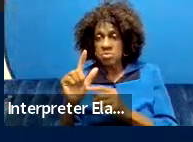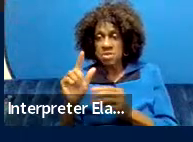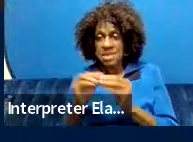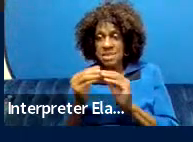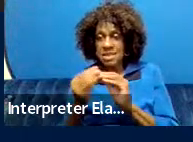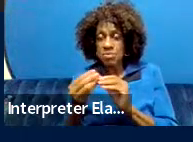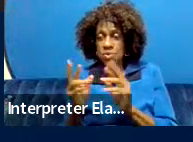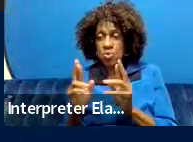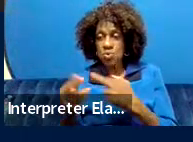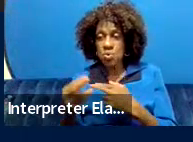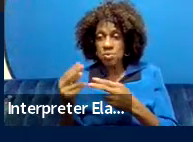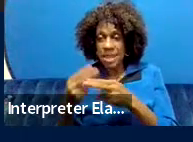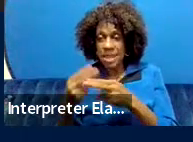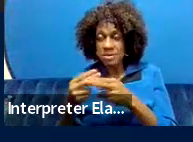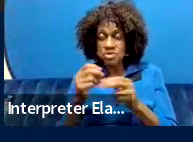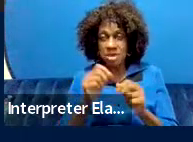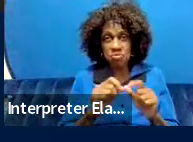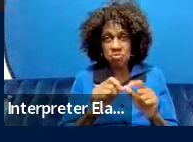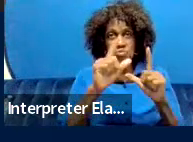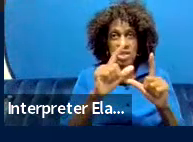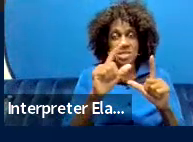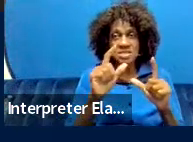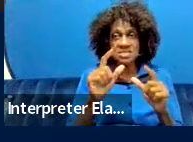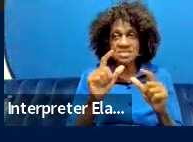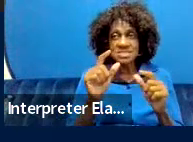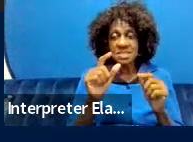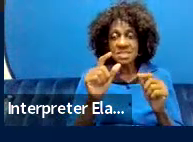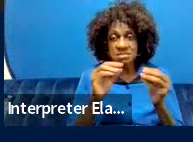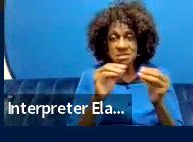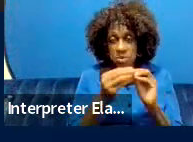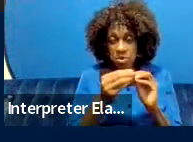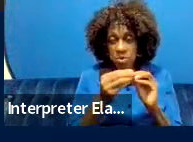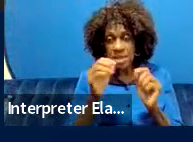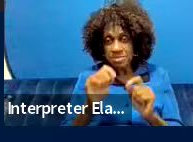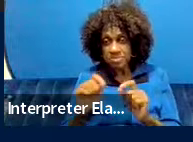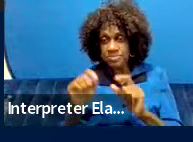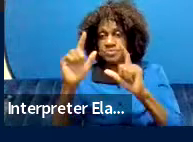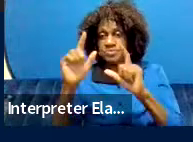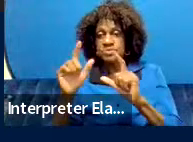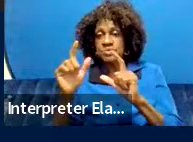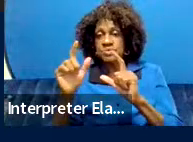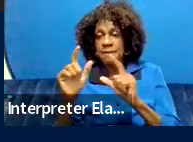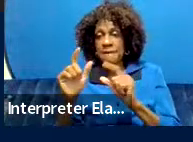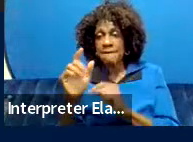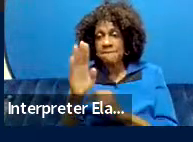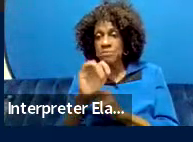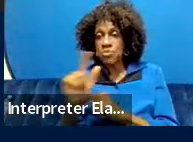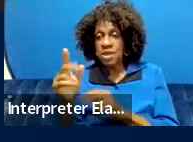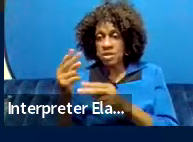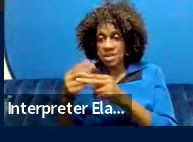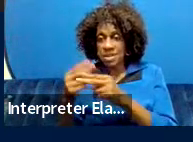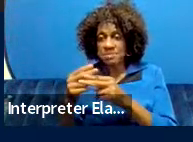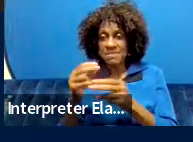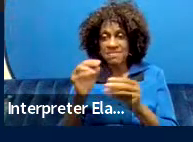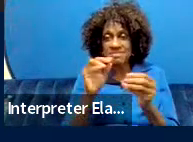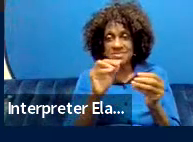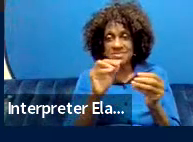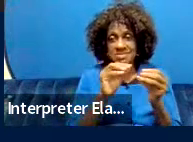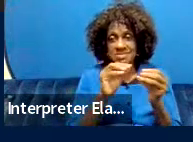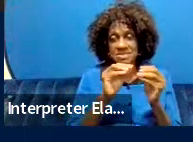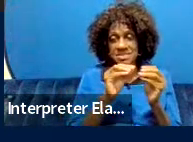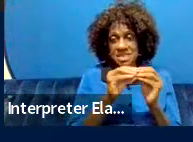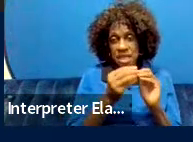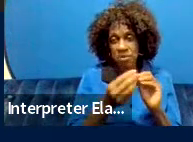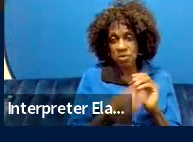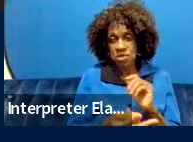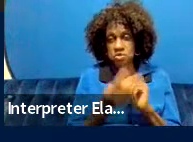have like raised character number and then Braille number, and raised character name and then Braille name, because the number and the name are two logical blocks of